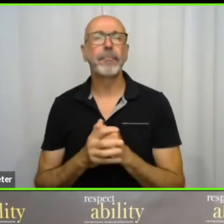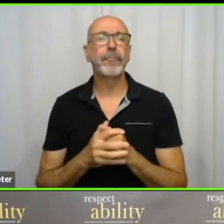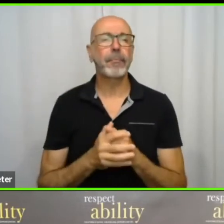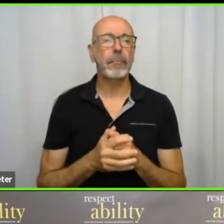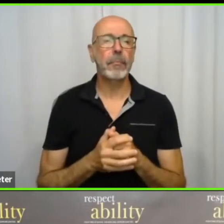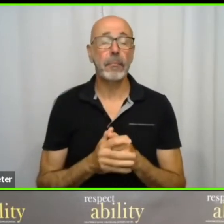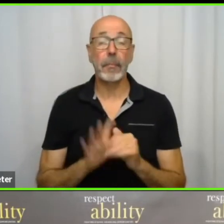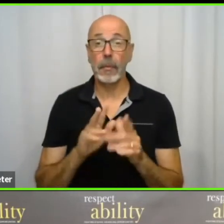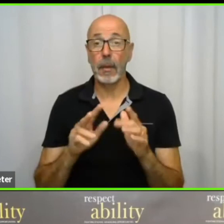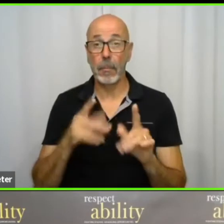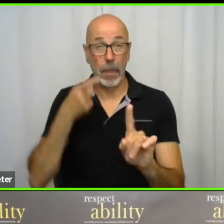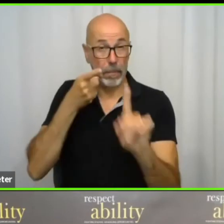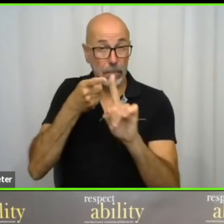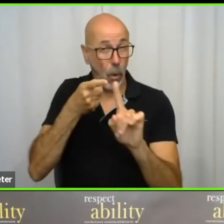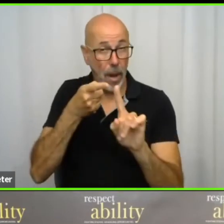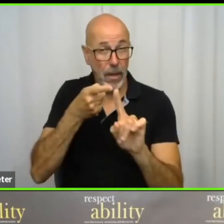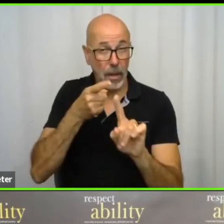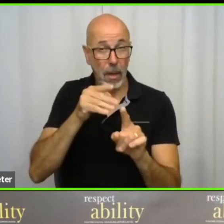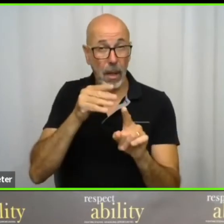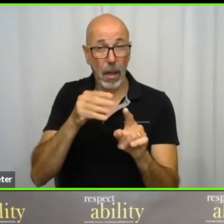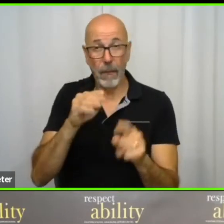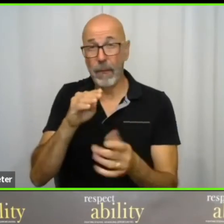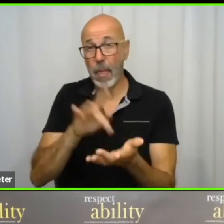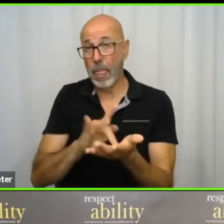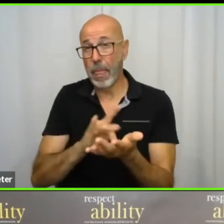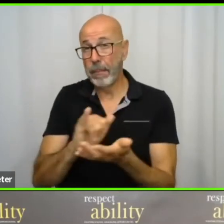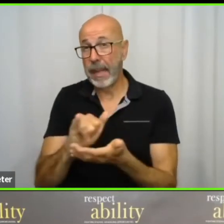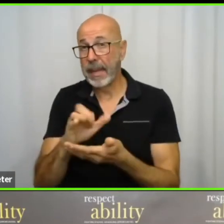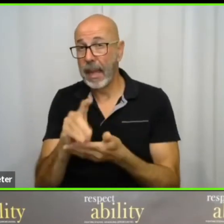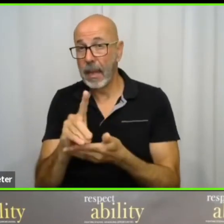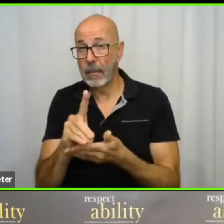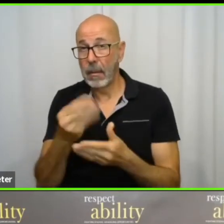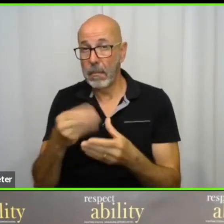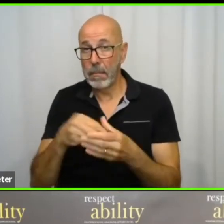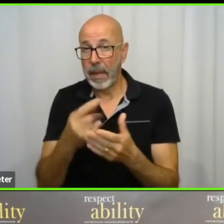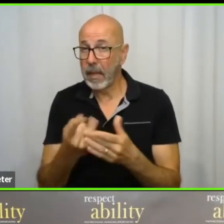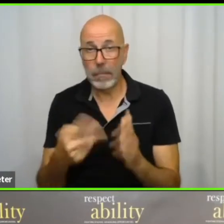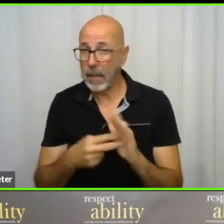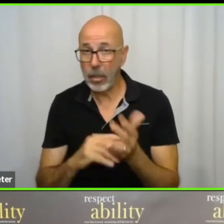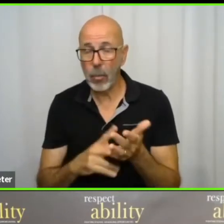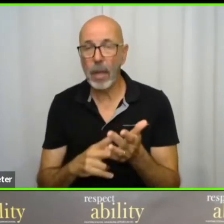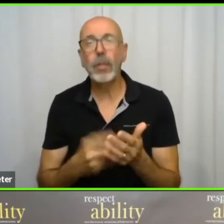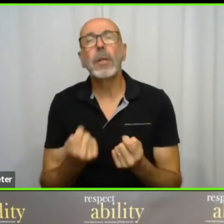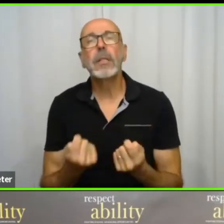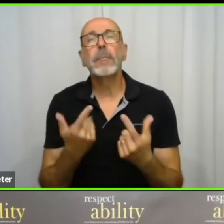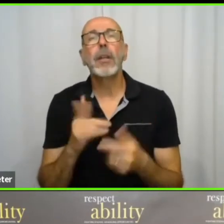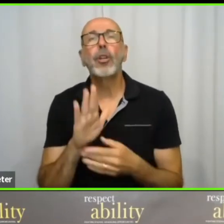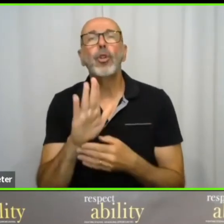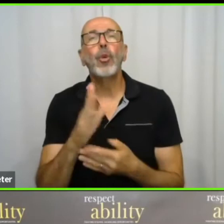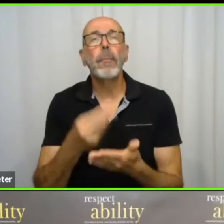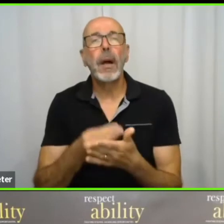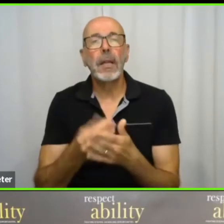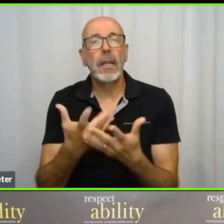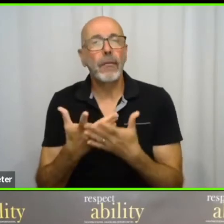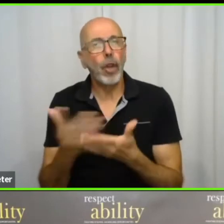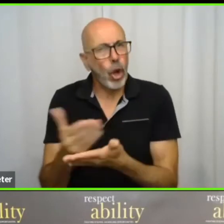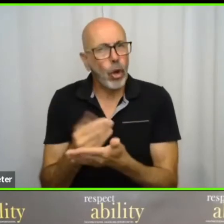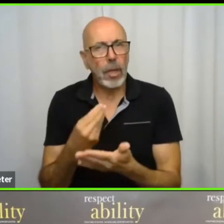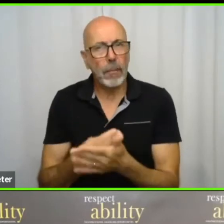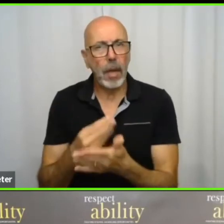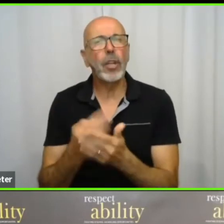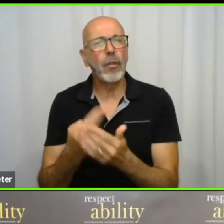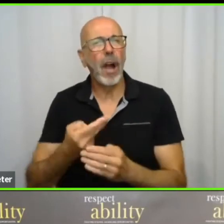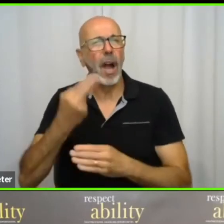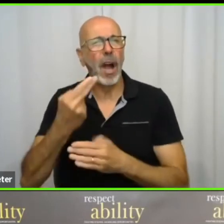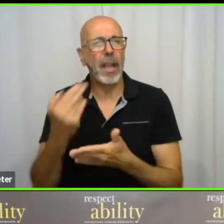a Medicaid buy-in is that it allows you to spend some of your own money if you're earning money and then have a higher